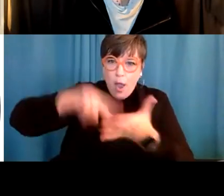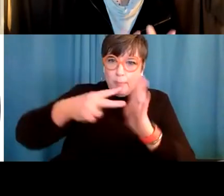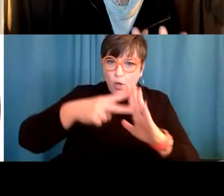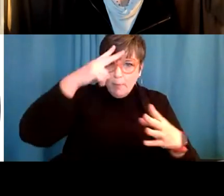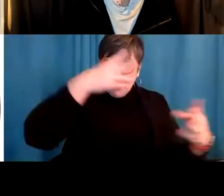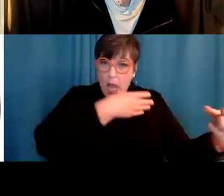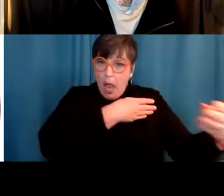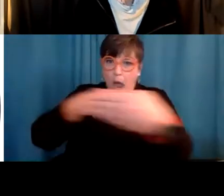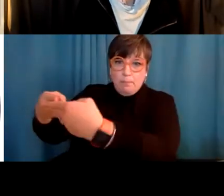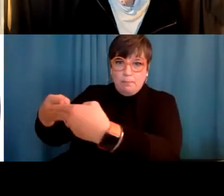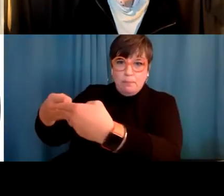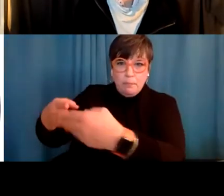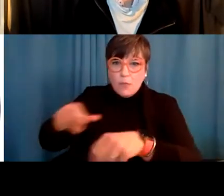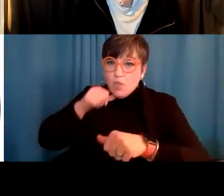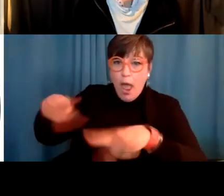as so much of these companies do,